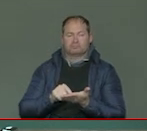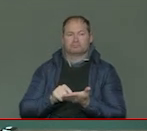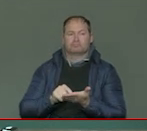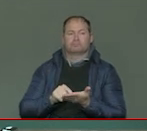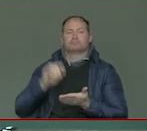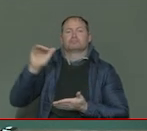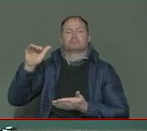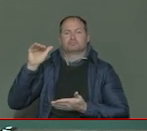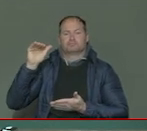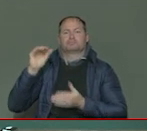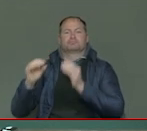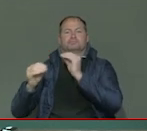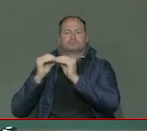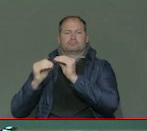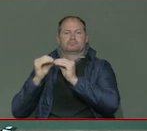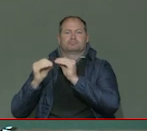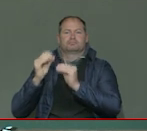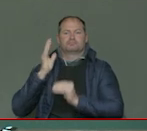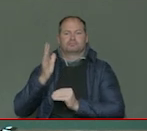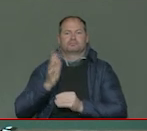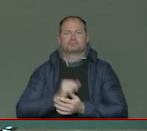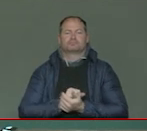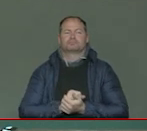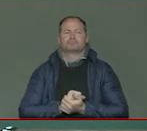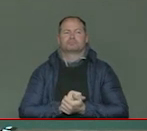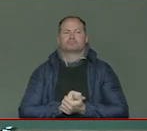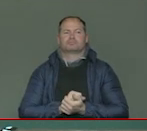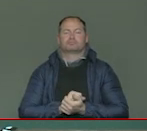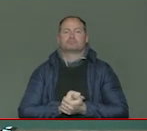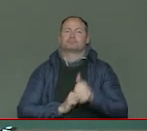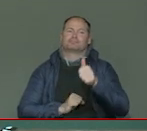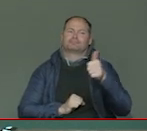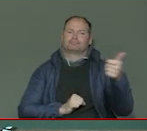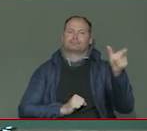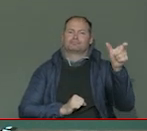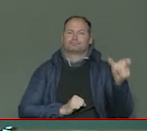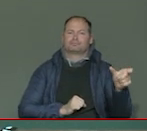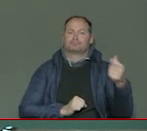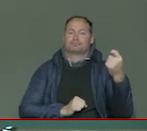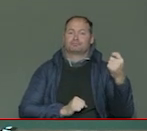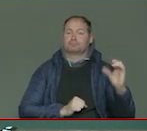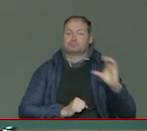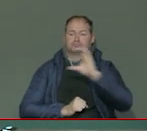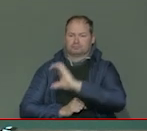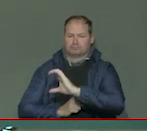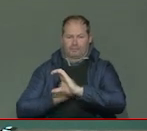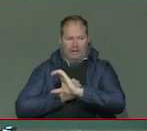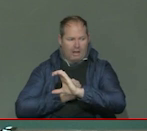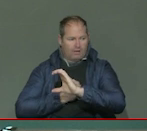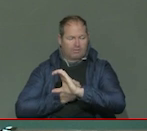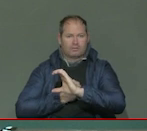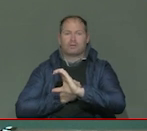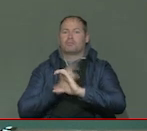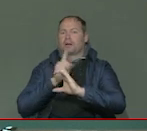bank will rectify the error. So that means somebody else's money was deposited in our account. So it must